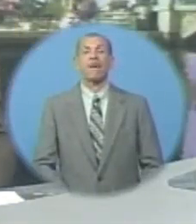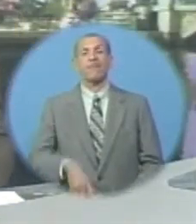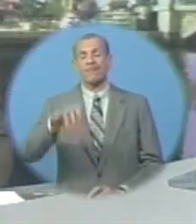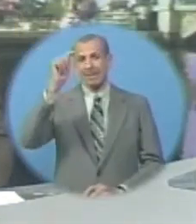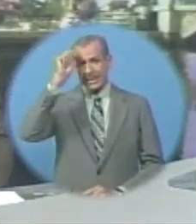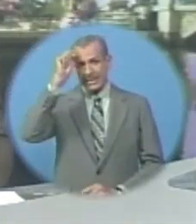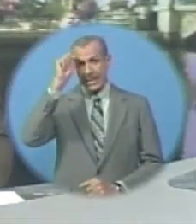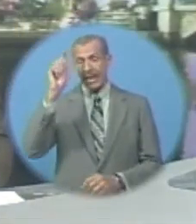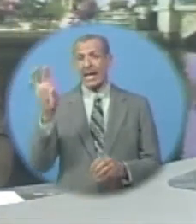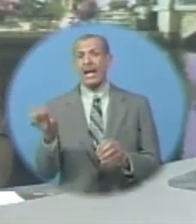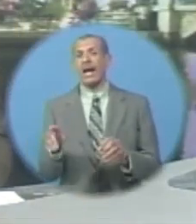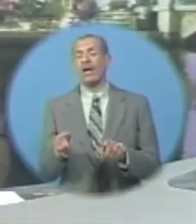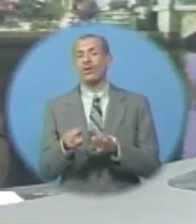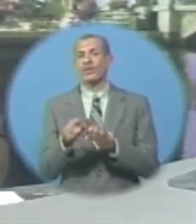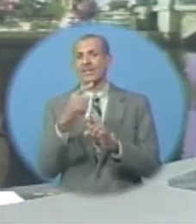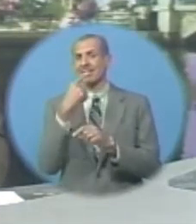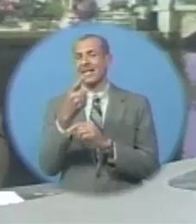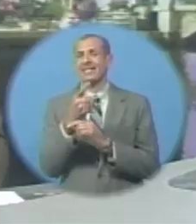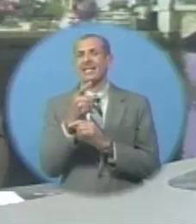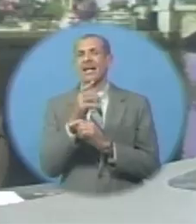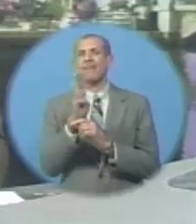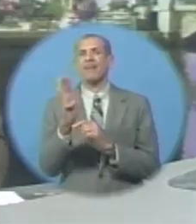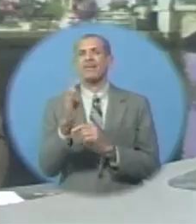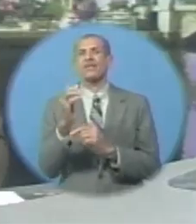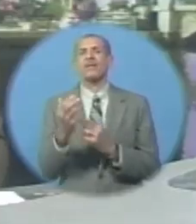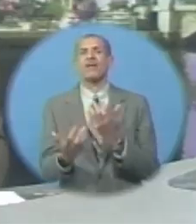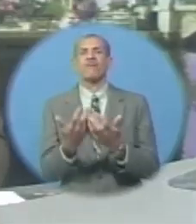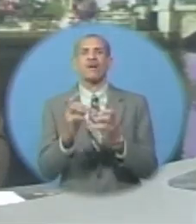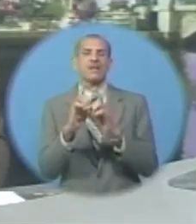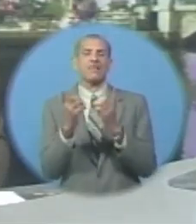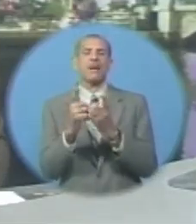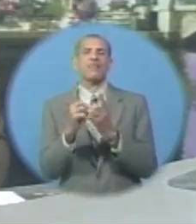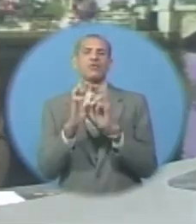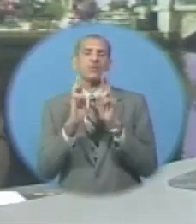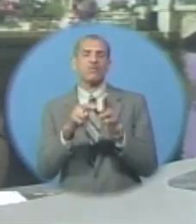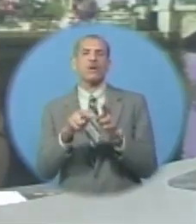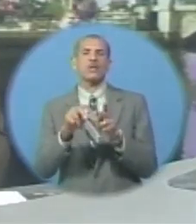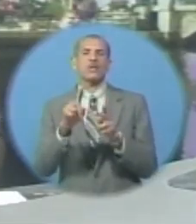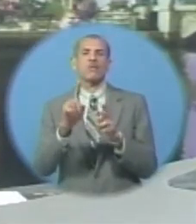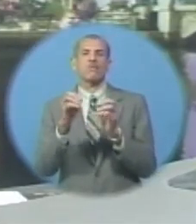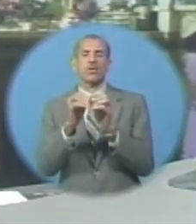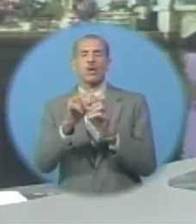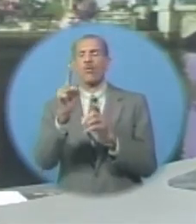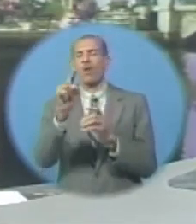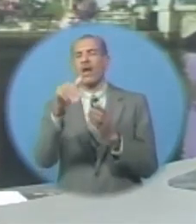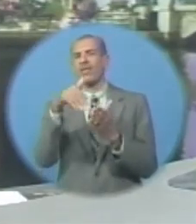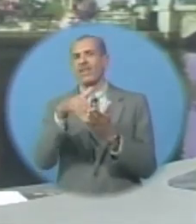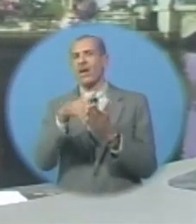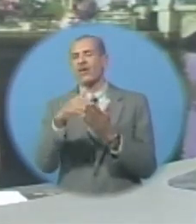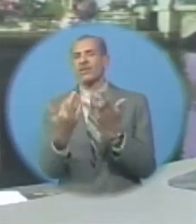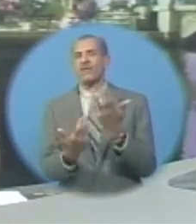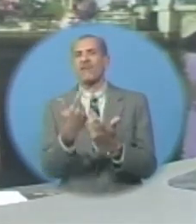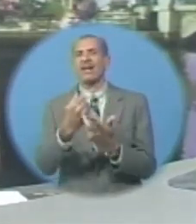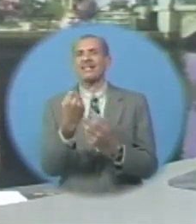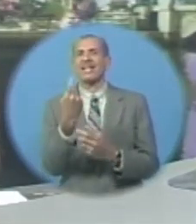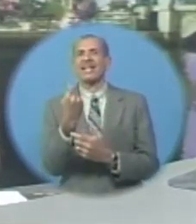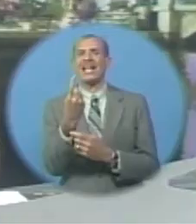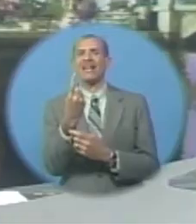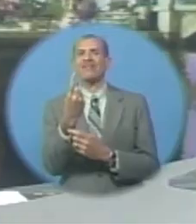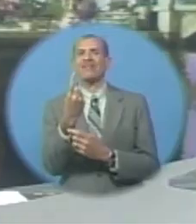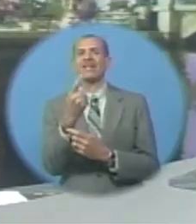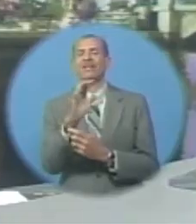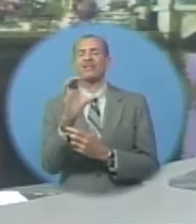Mr. Taylor adds the Barbados Fire Service responded to just over 1,000 fires and over 1,100 incidents for the